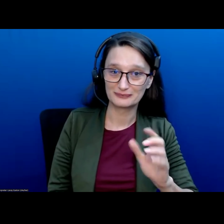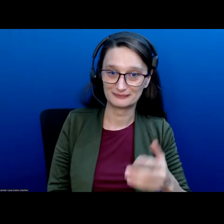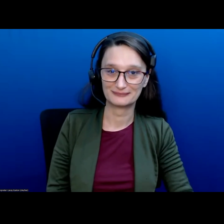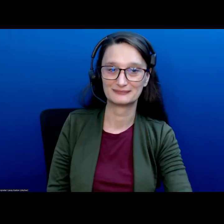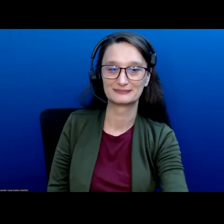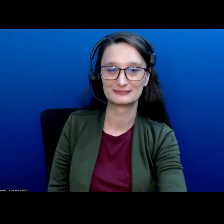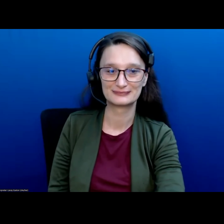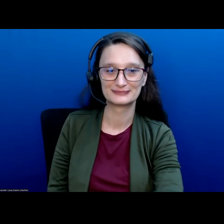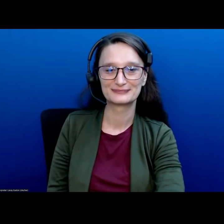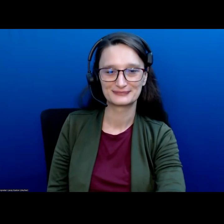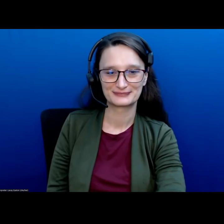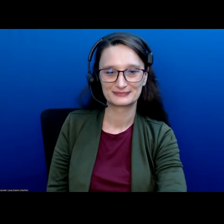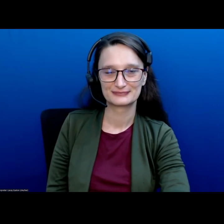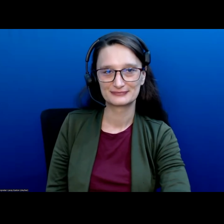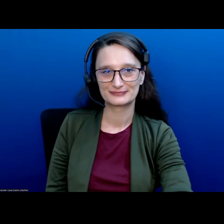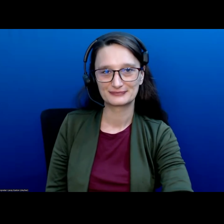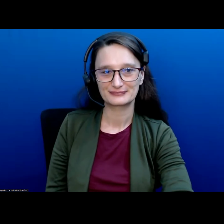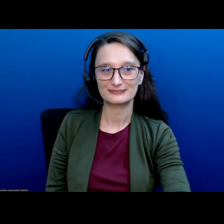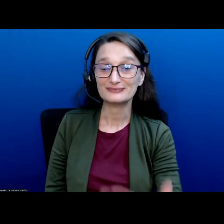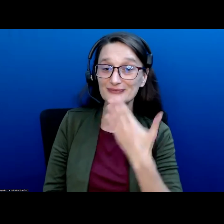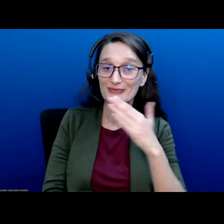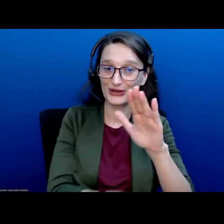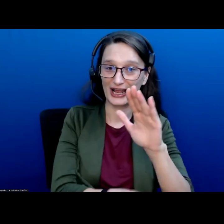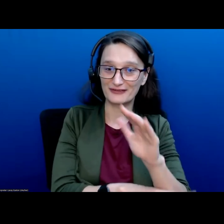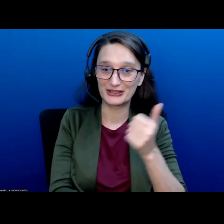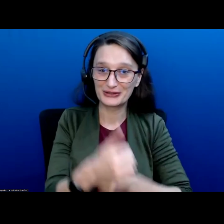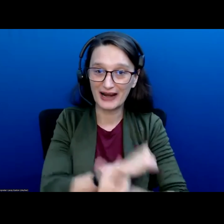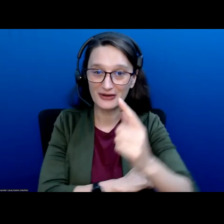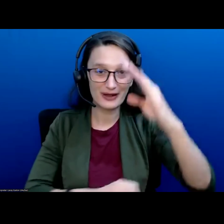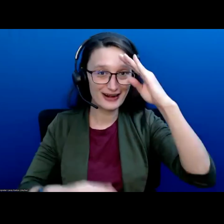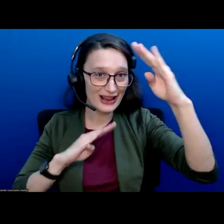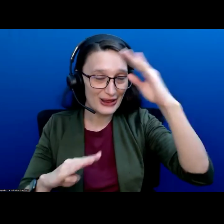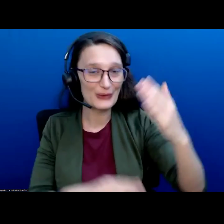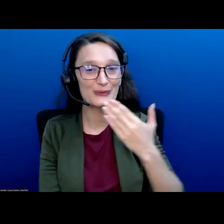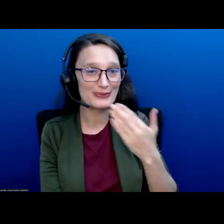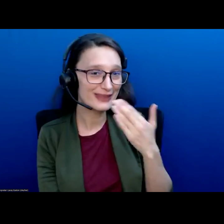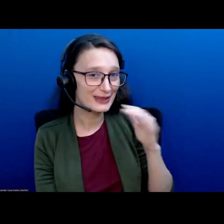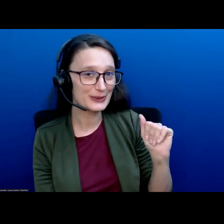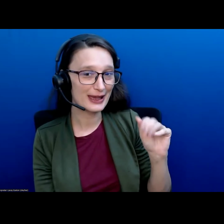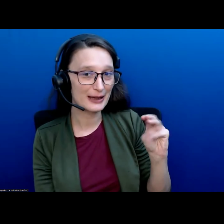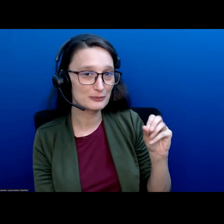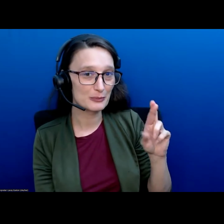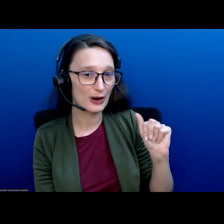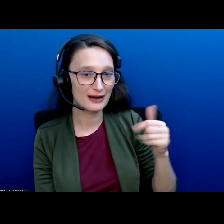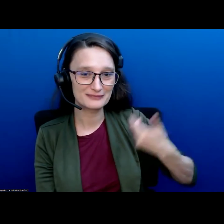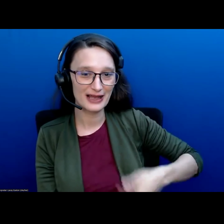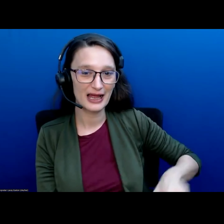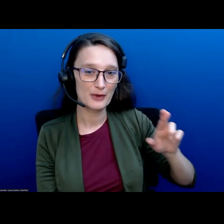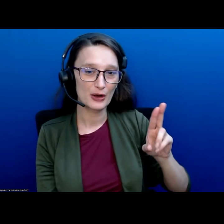Good afternoon, everyone. Hi. Thank you, Amora. I am Russell Dawson Rawlings. I'm